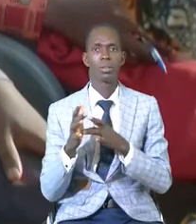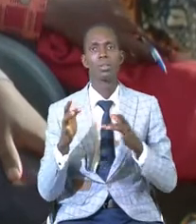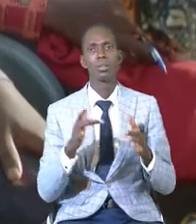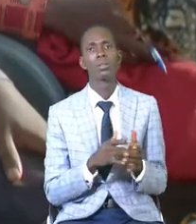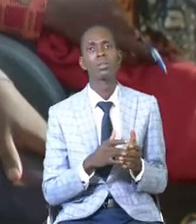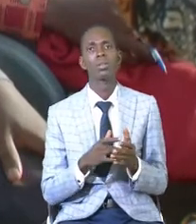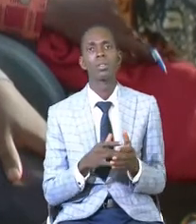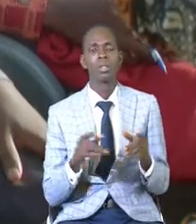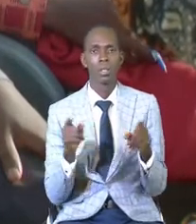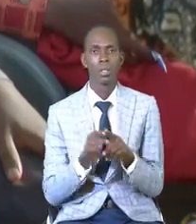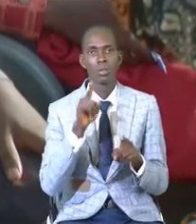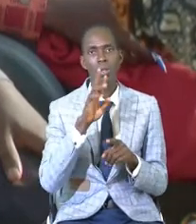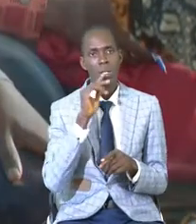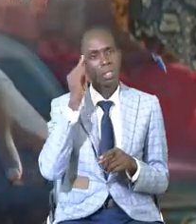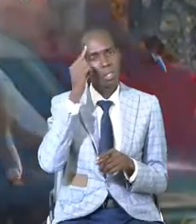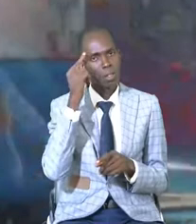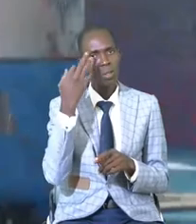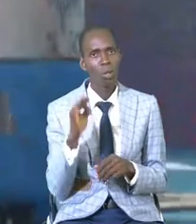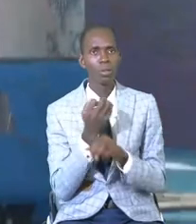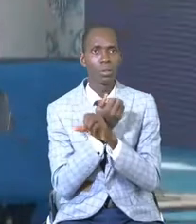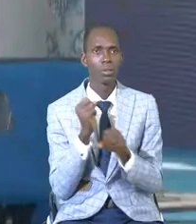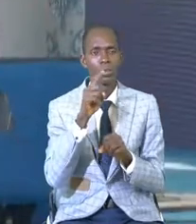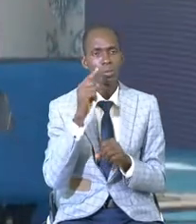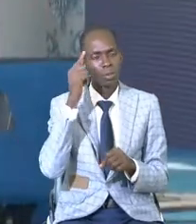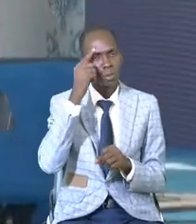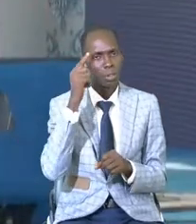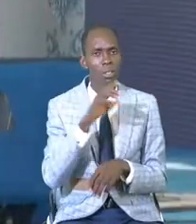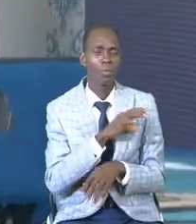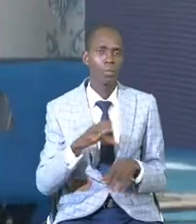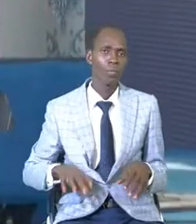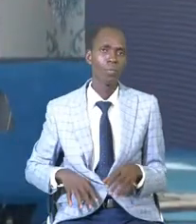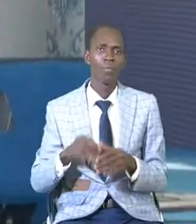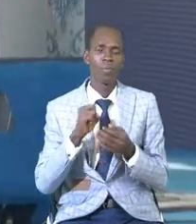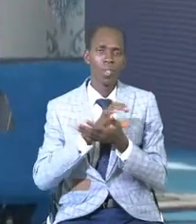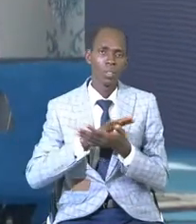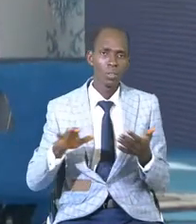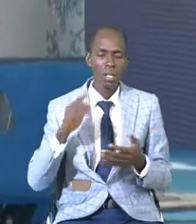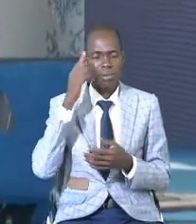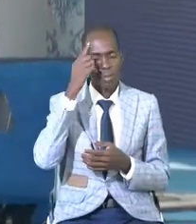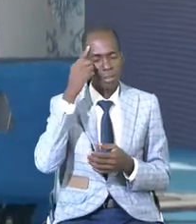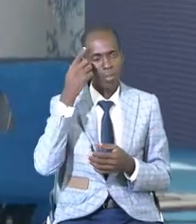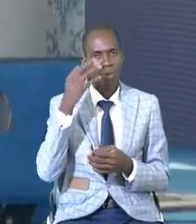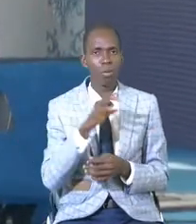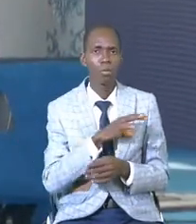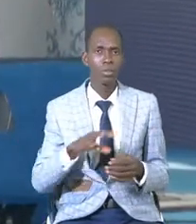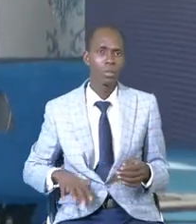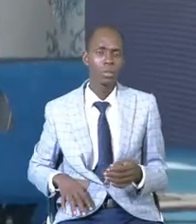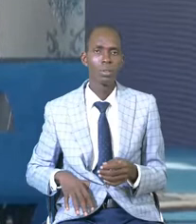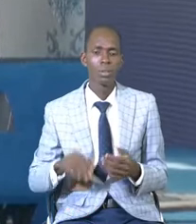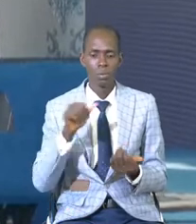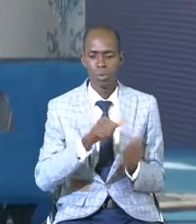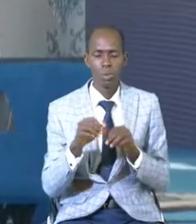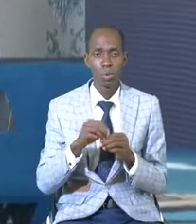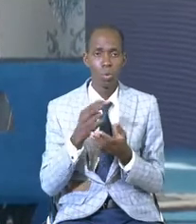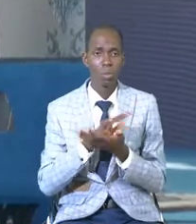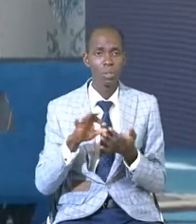you're thinking of salvation, you consider Christ. Sanctification, you consider Christ. Baptism in the Holy Ghost, you